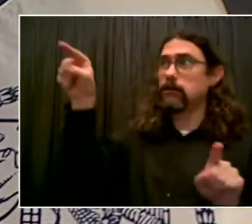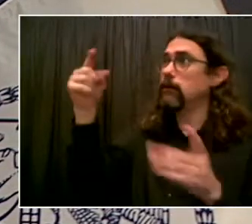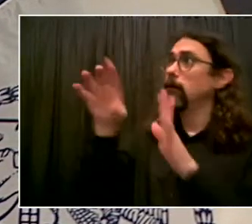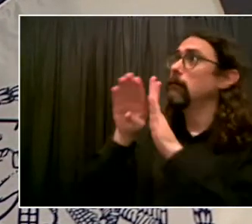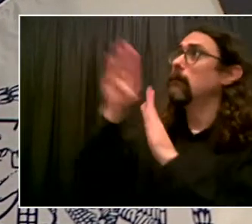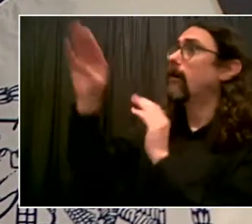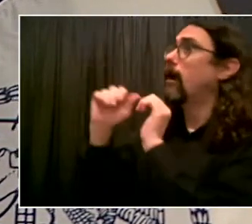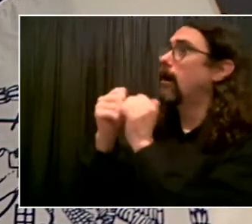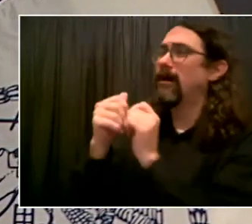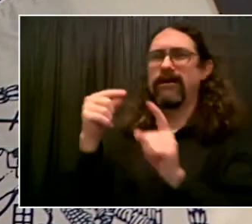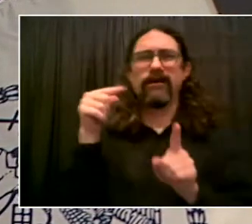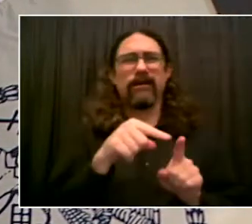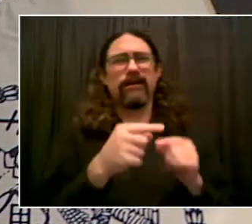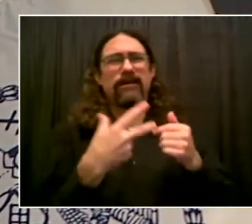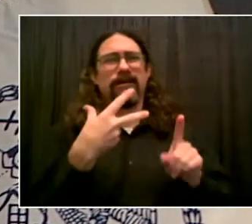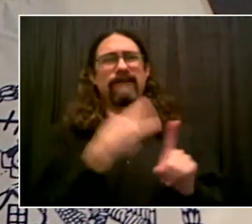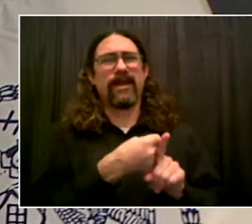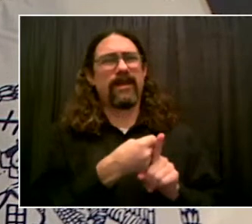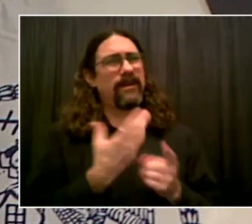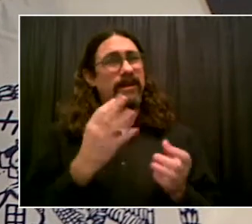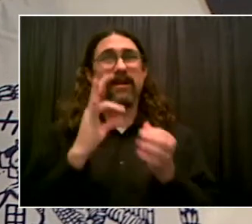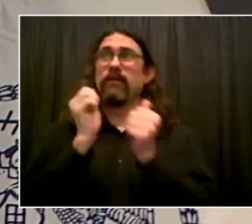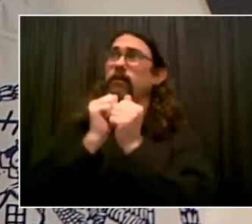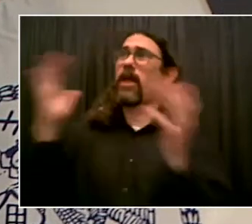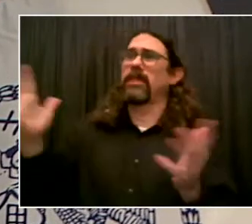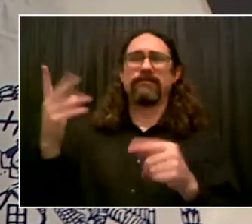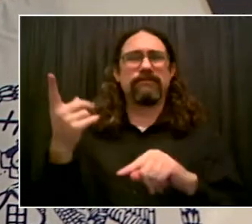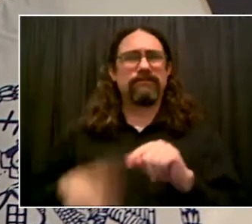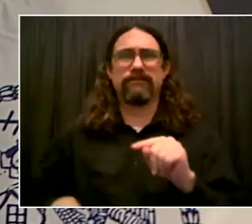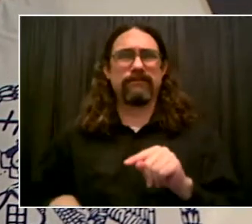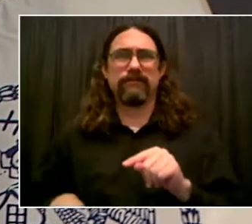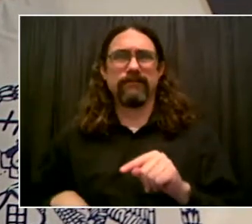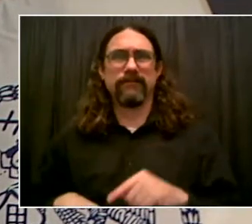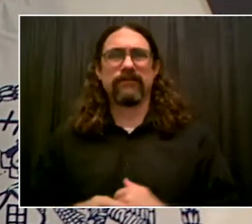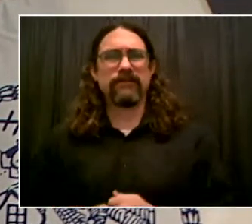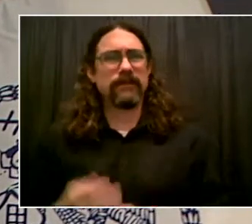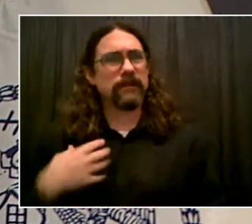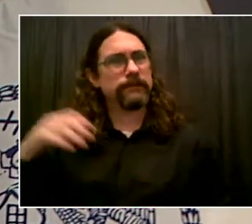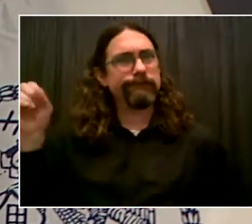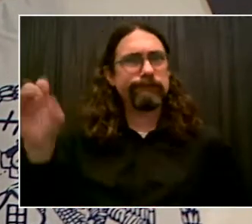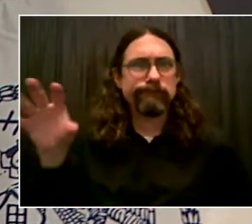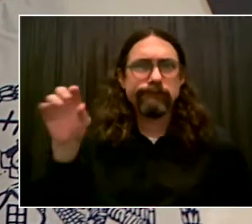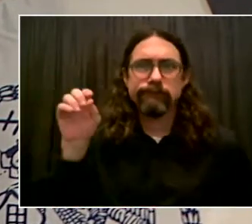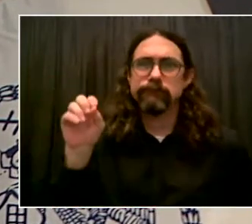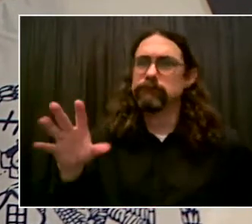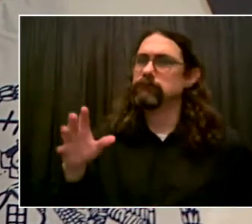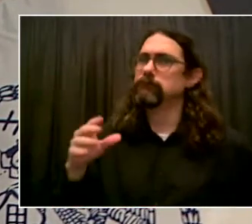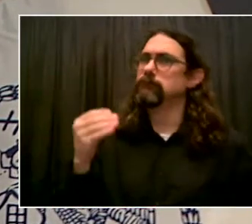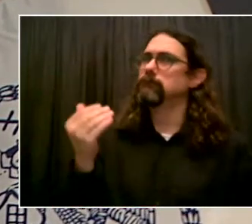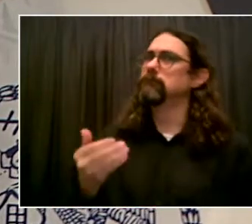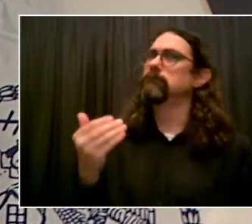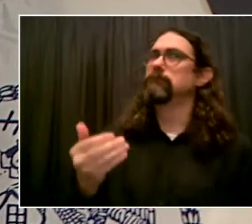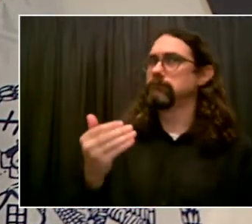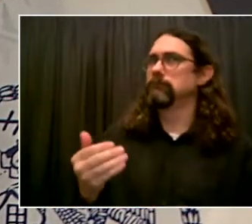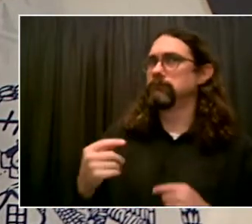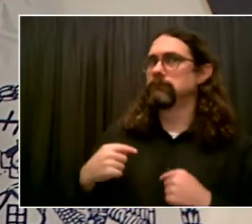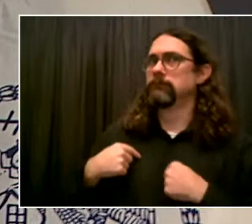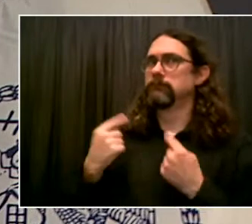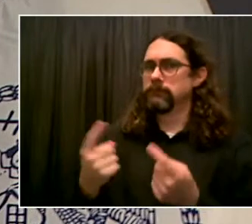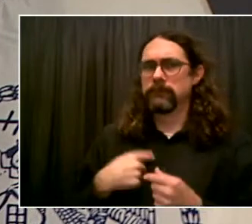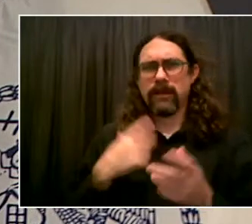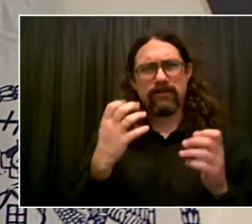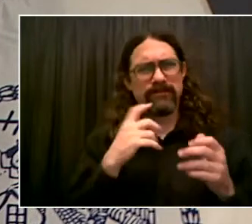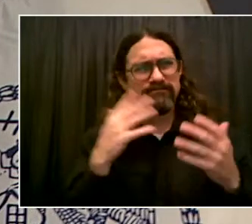to New Yorkers to get it right, and New Yorkers have answered the call time and time again. New Yorkers have done the right thing. And now our